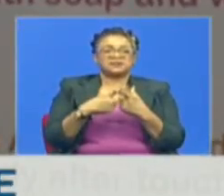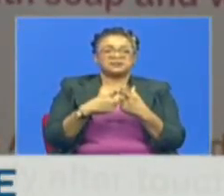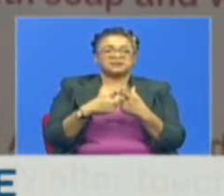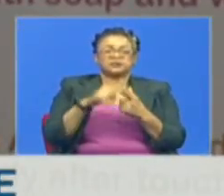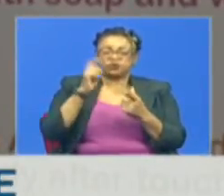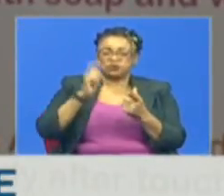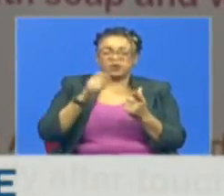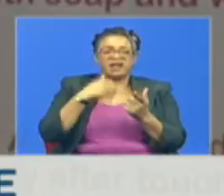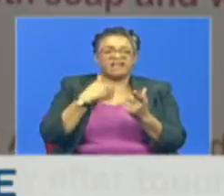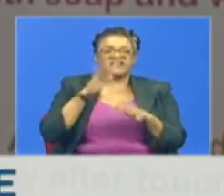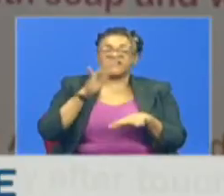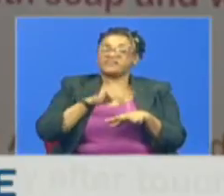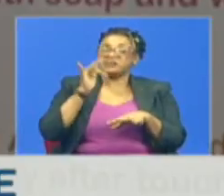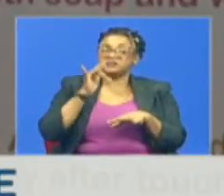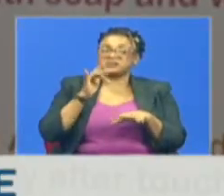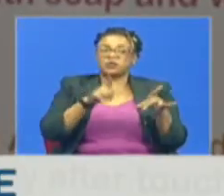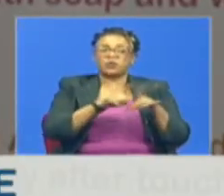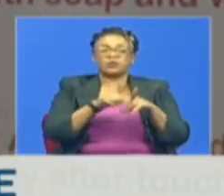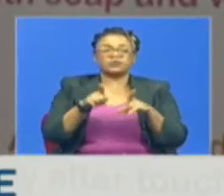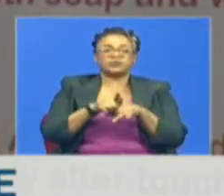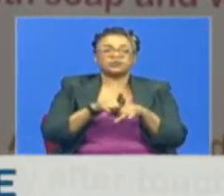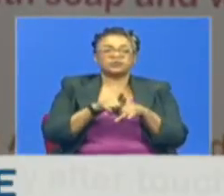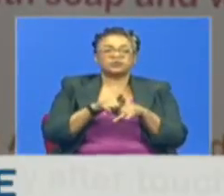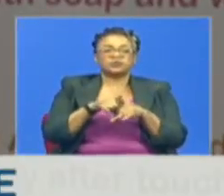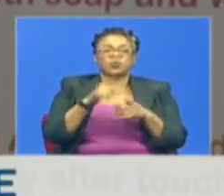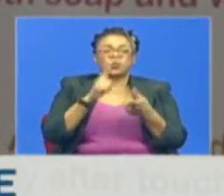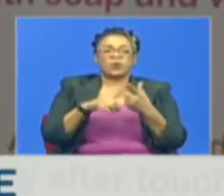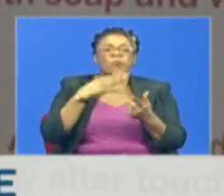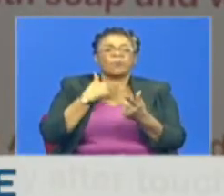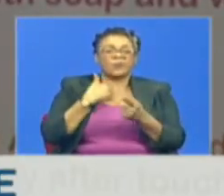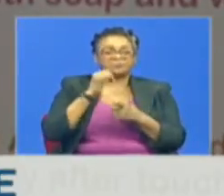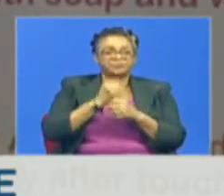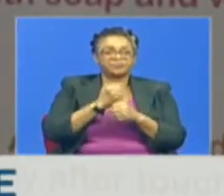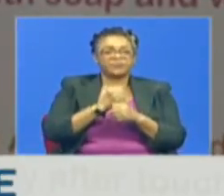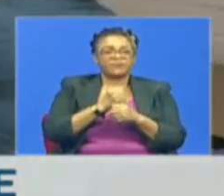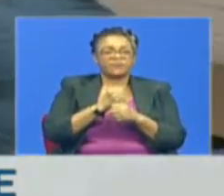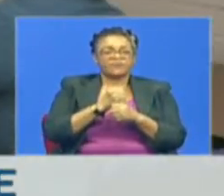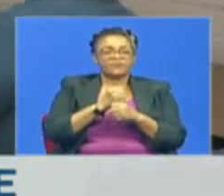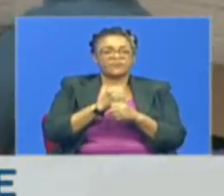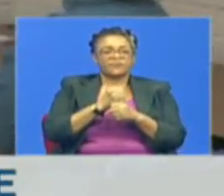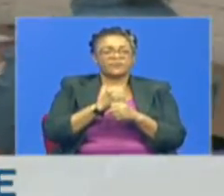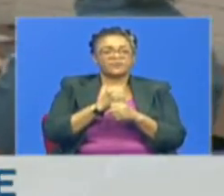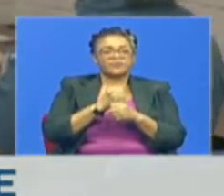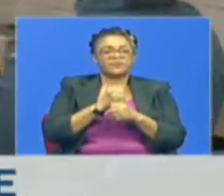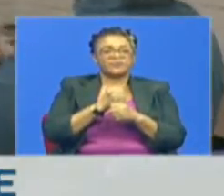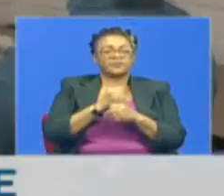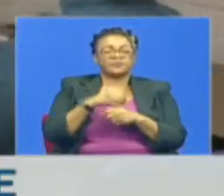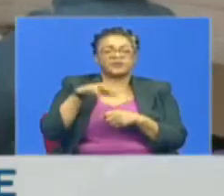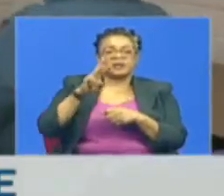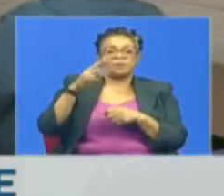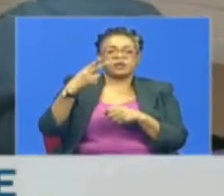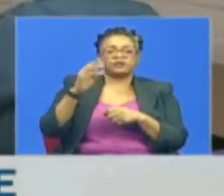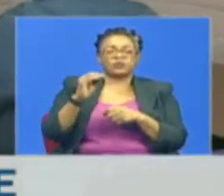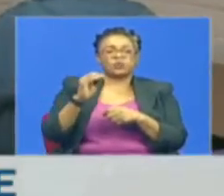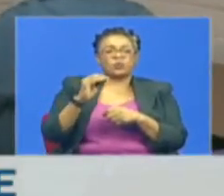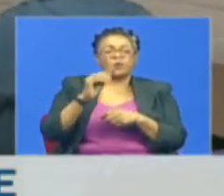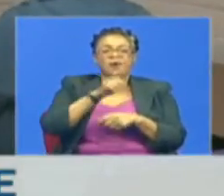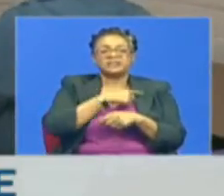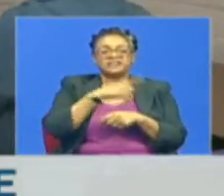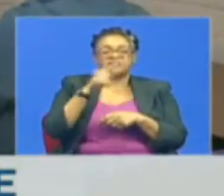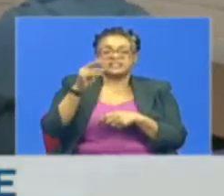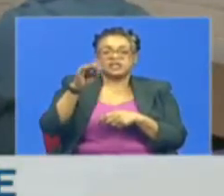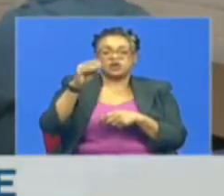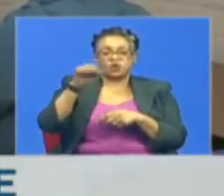effects, and the second issue is how well the body mounts an immune response against the vaccine. World Health Organization Chief Tedros